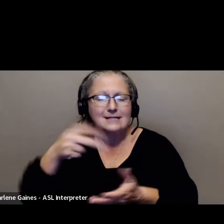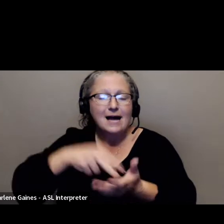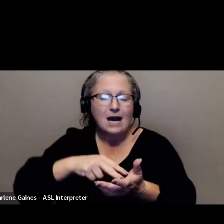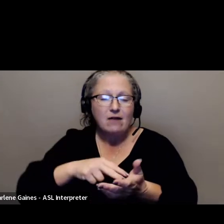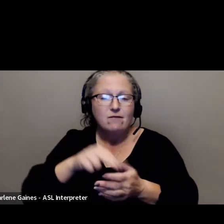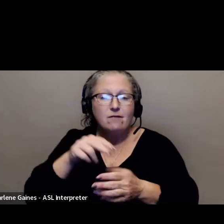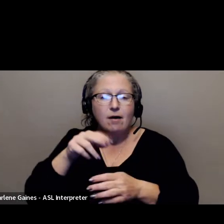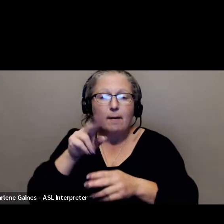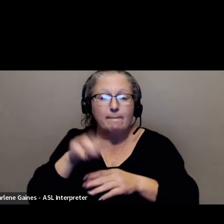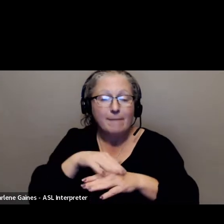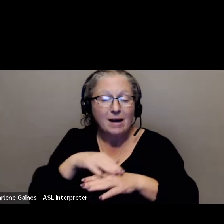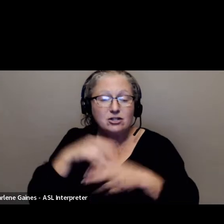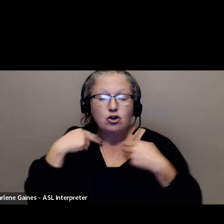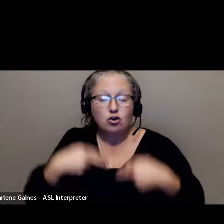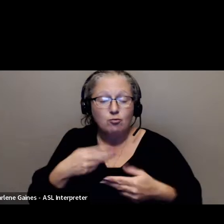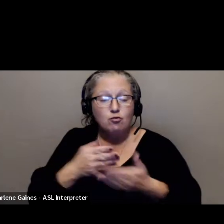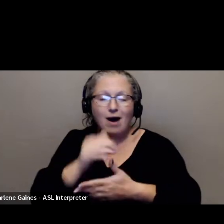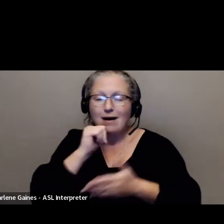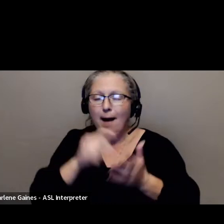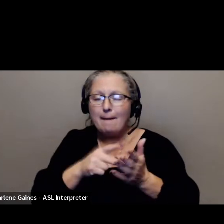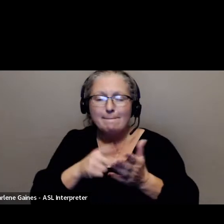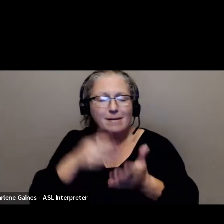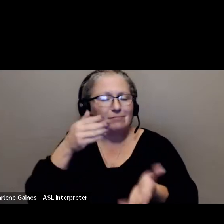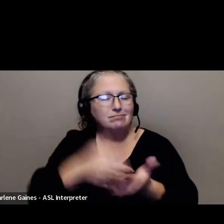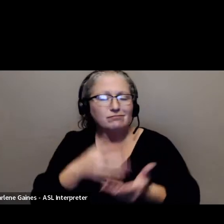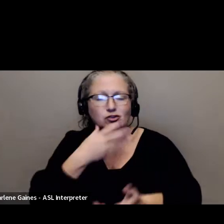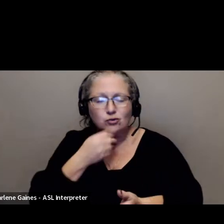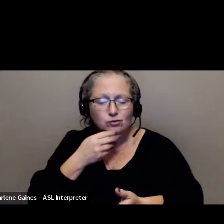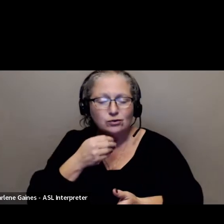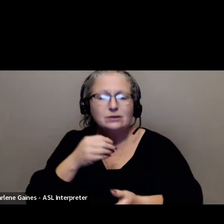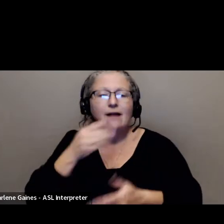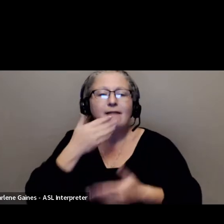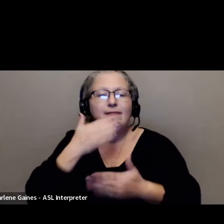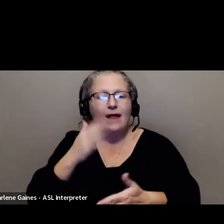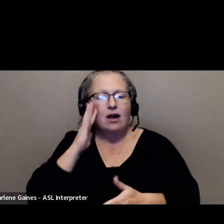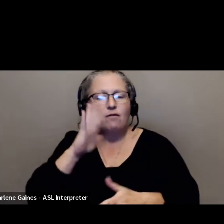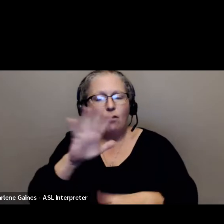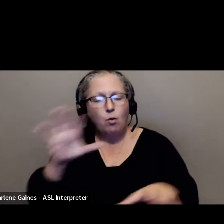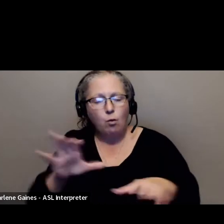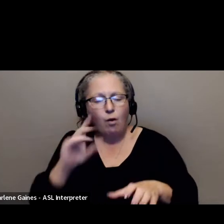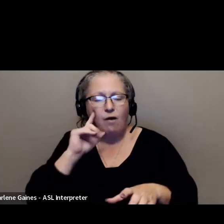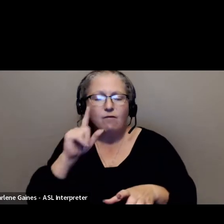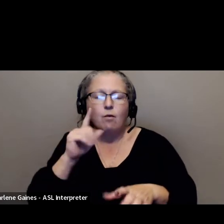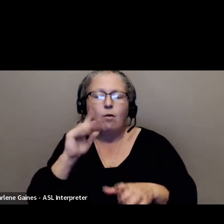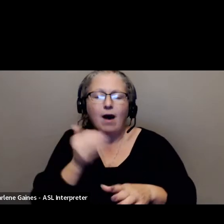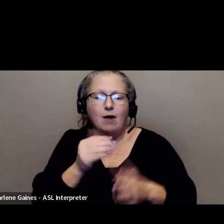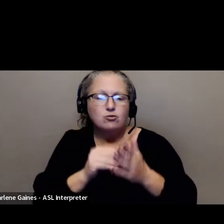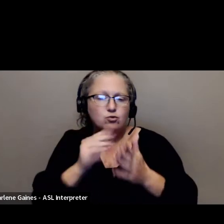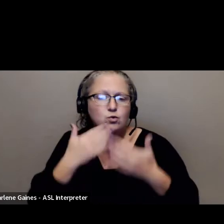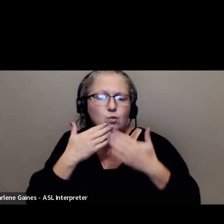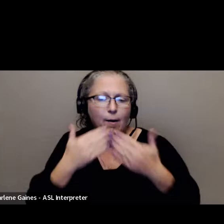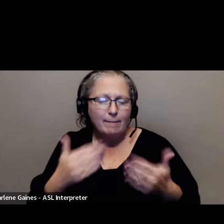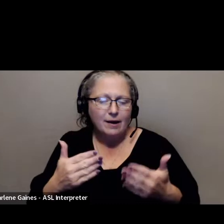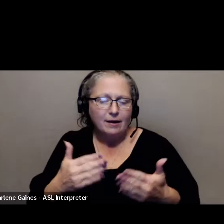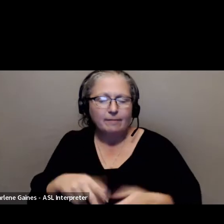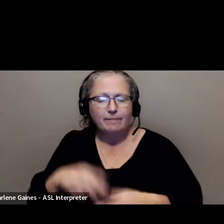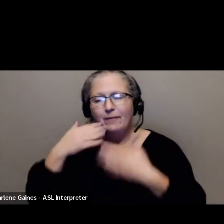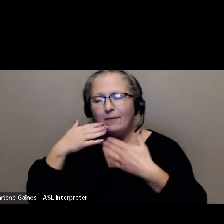anyone anti-Semitic. Thank you for your dedication to the well-being of our students. Thank you.